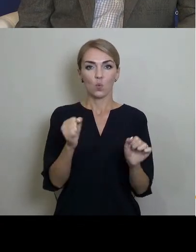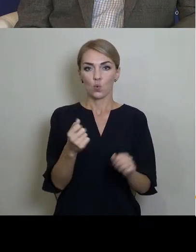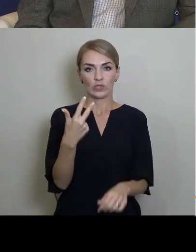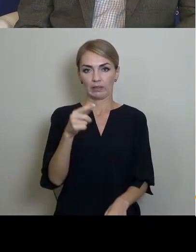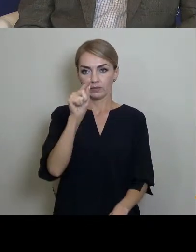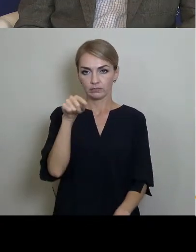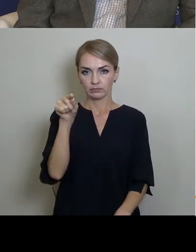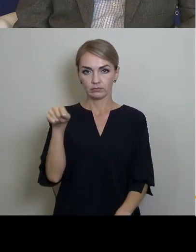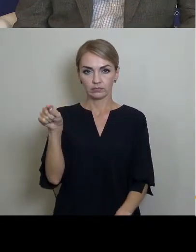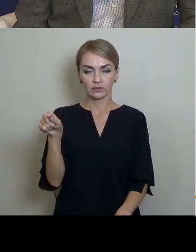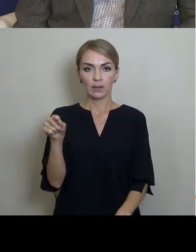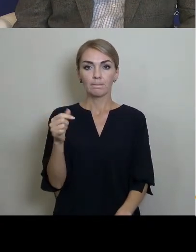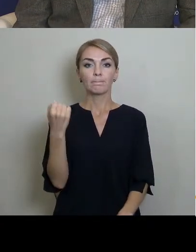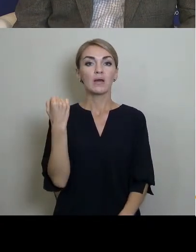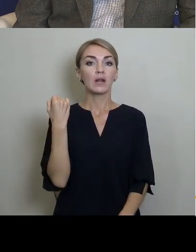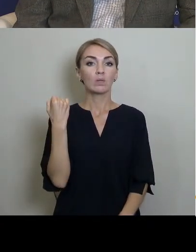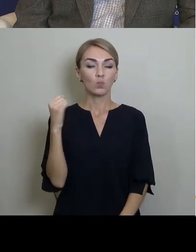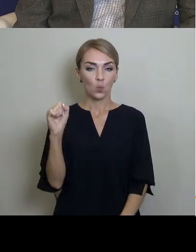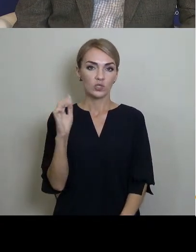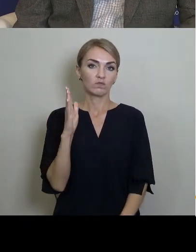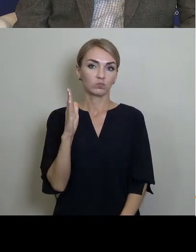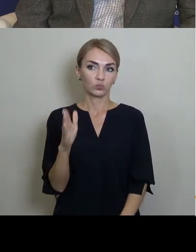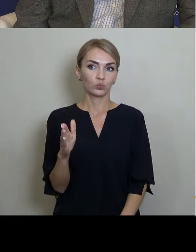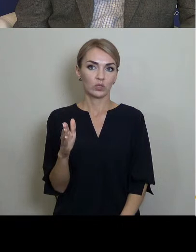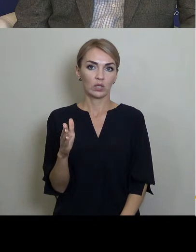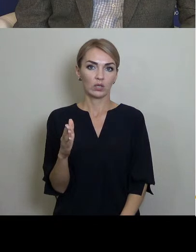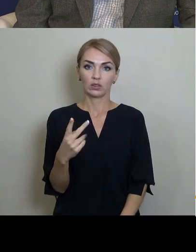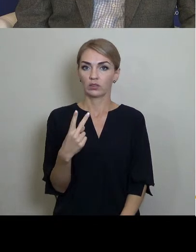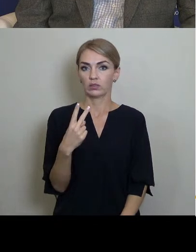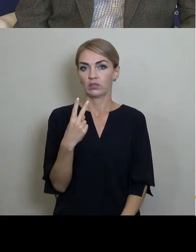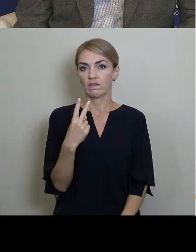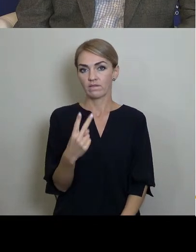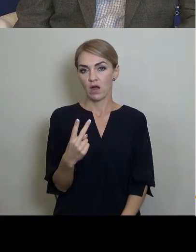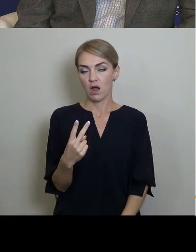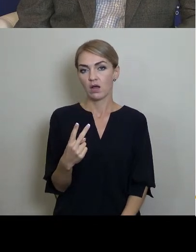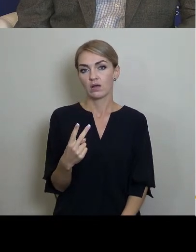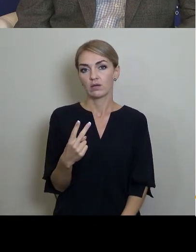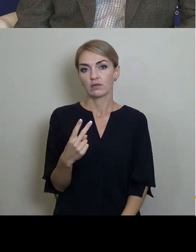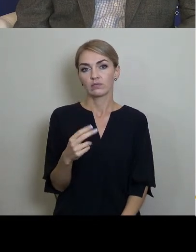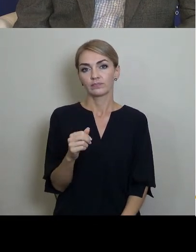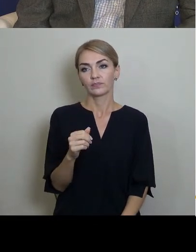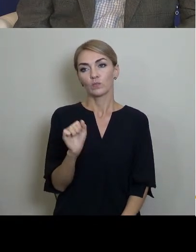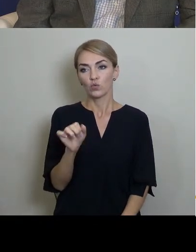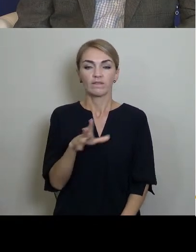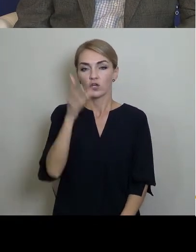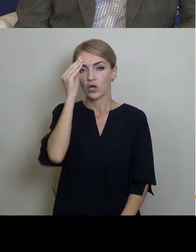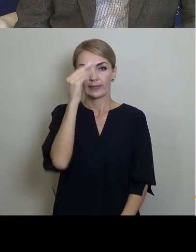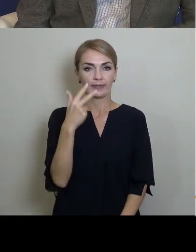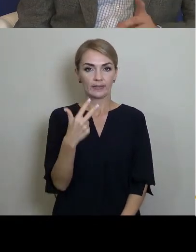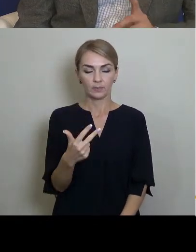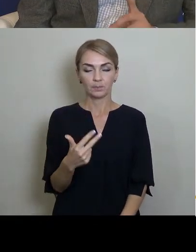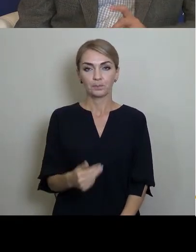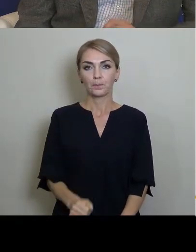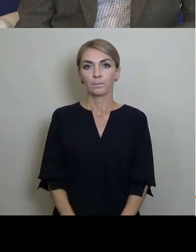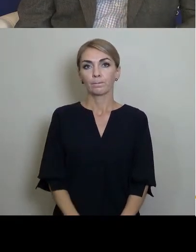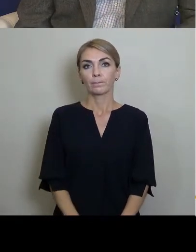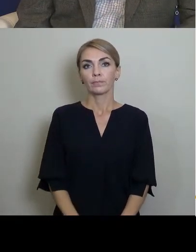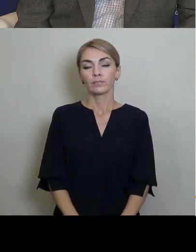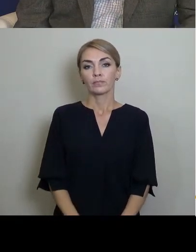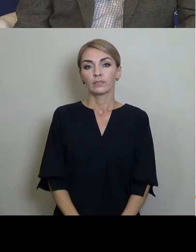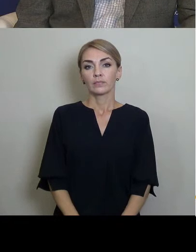voter is going to have one vote, so there could be at least 2 winners, but it could be even